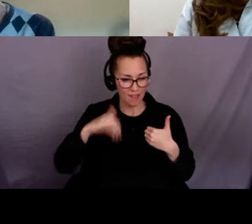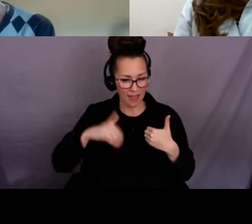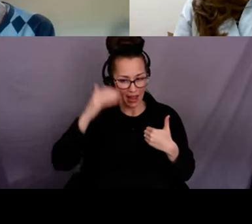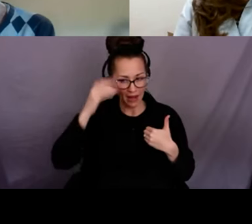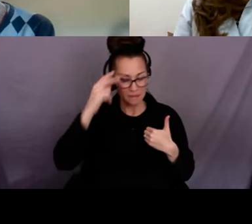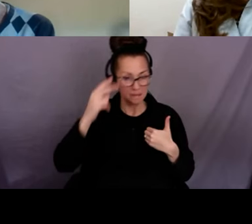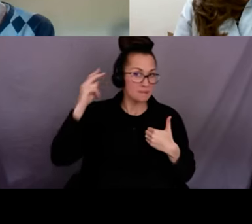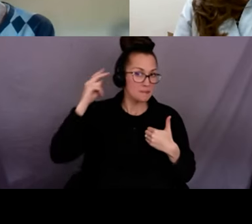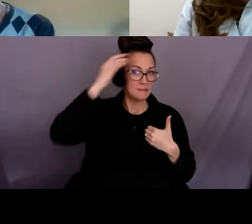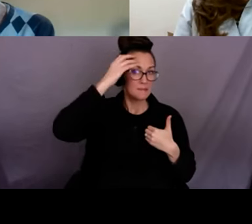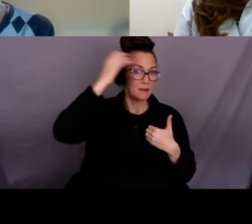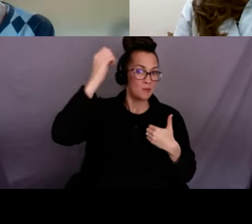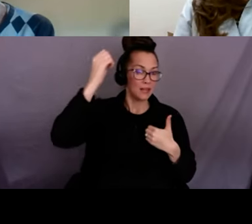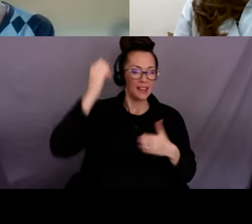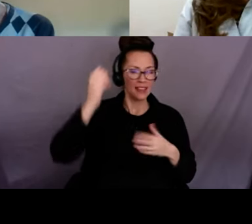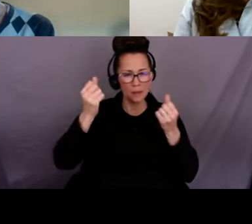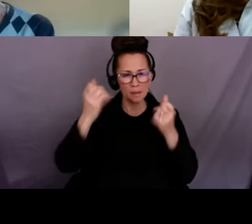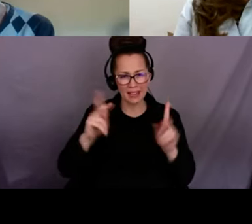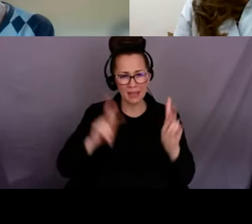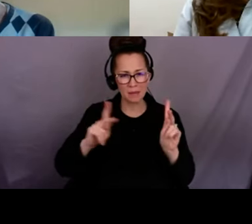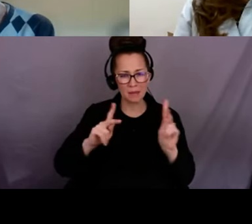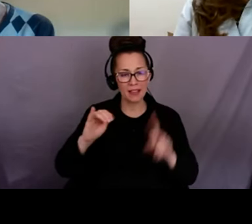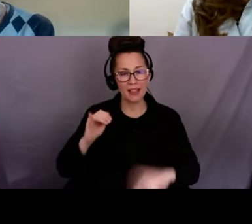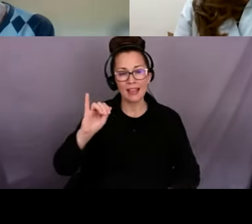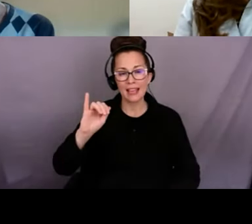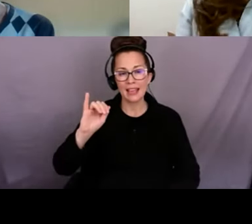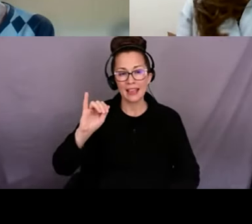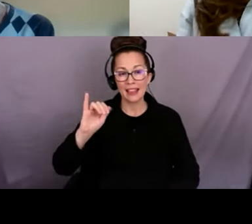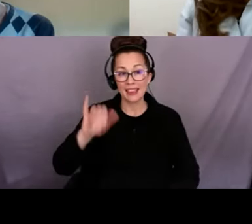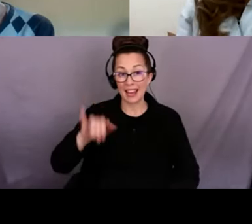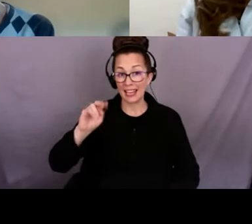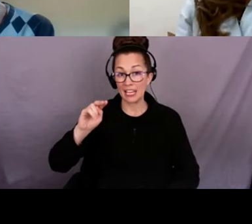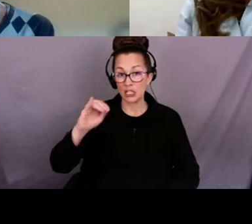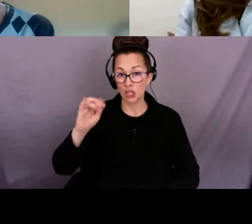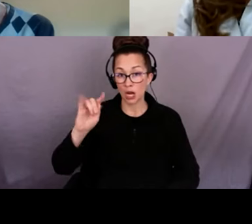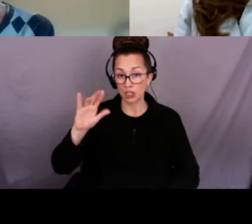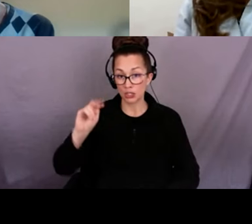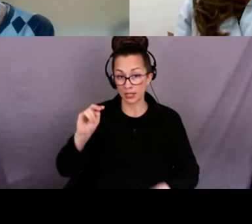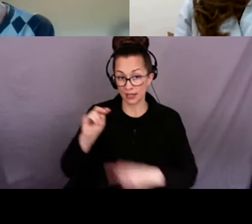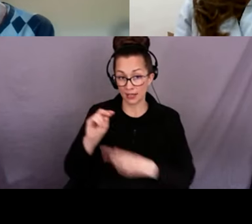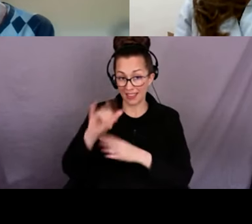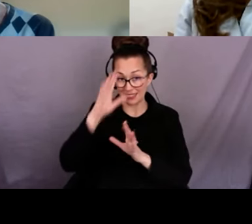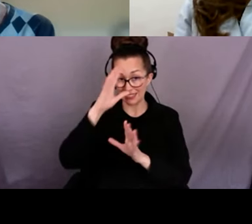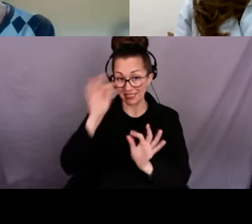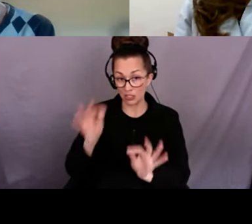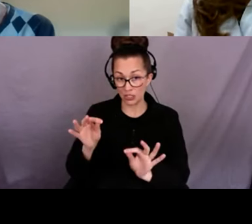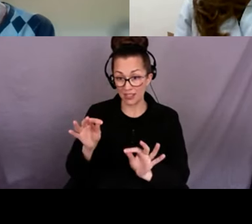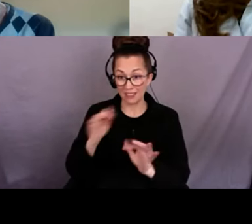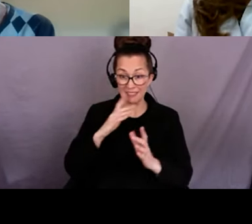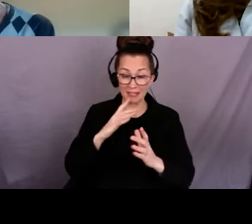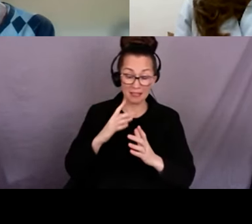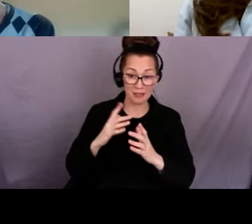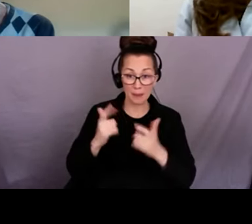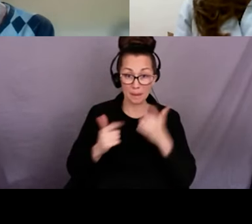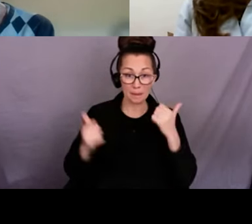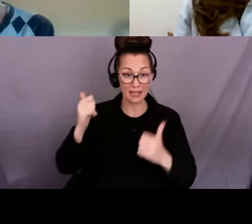There are a number of people. The injunction's major accomplishment, amongst others, was to set up